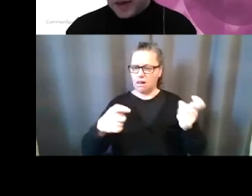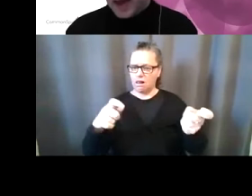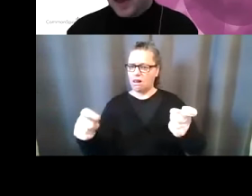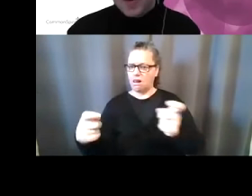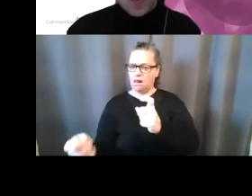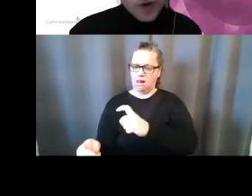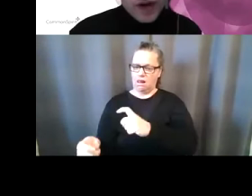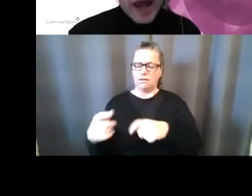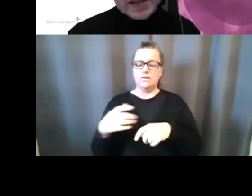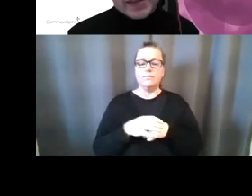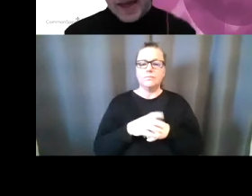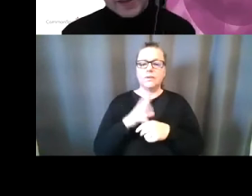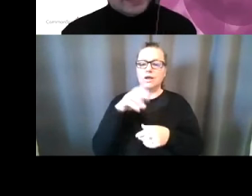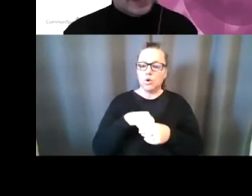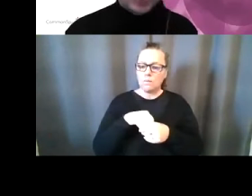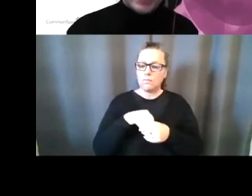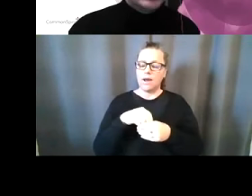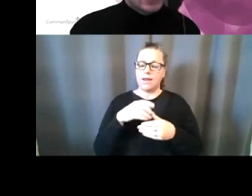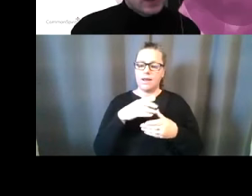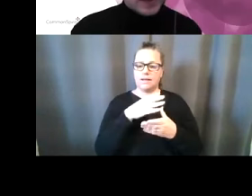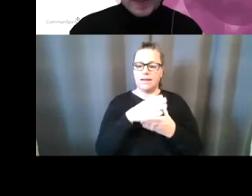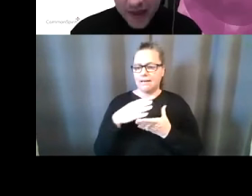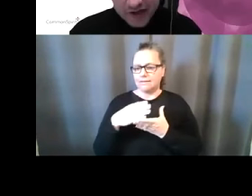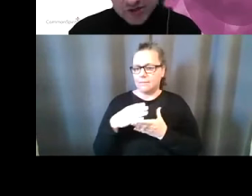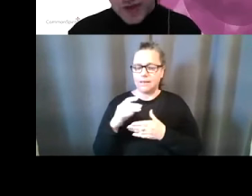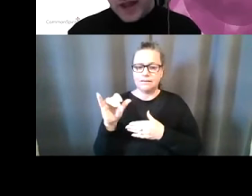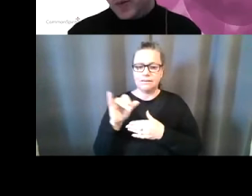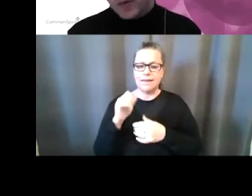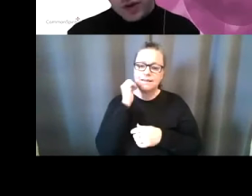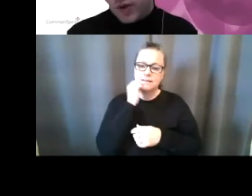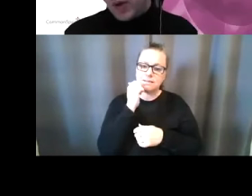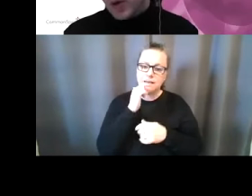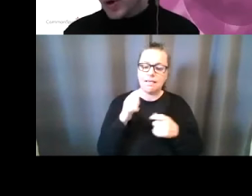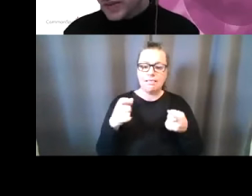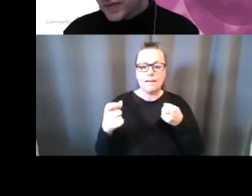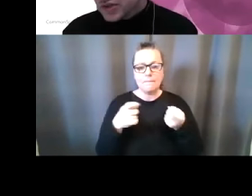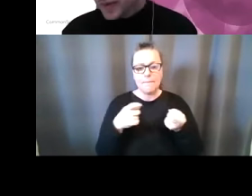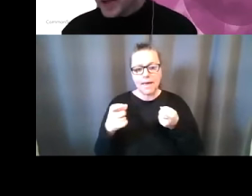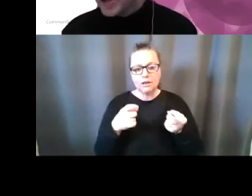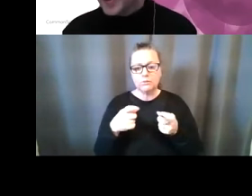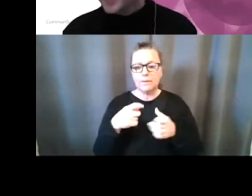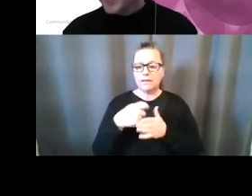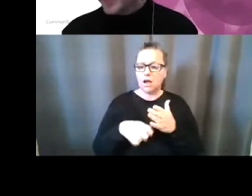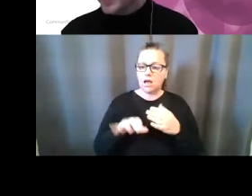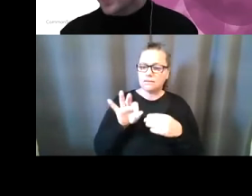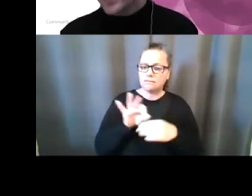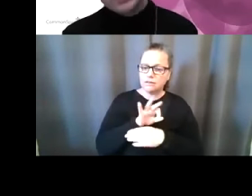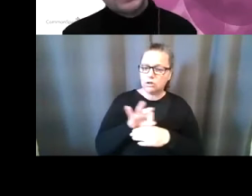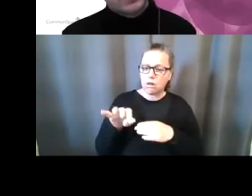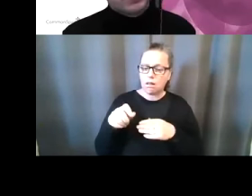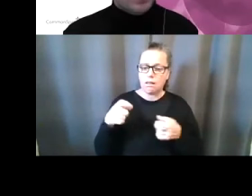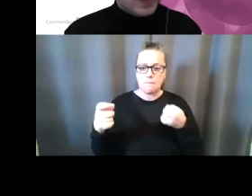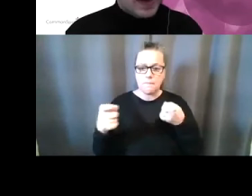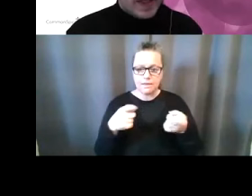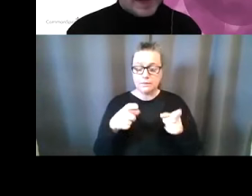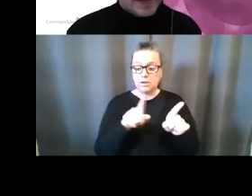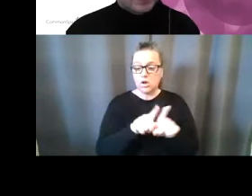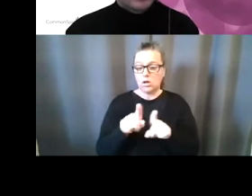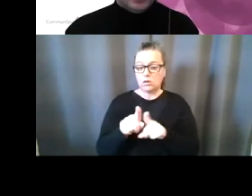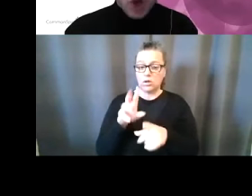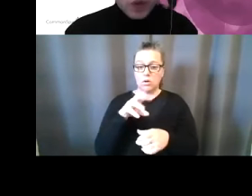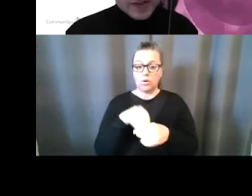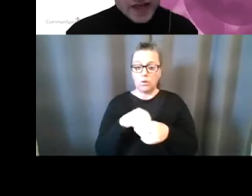time, incorporating aspects such as daily management or cross-functional management. We've also incorporated